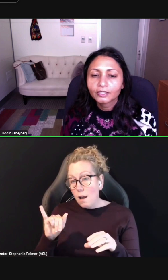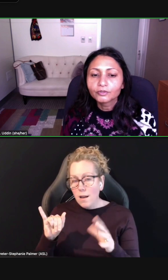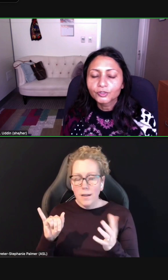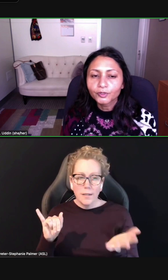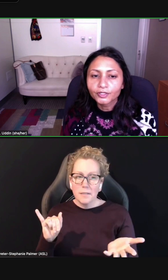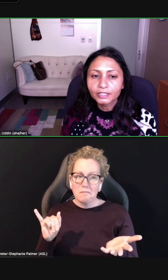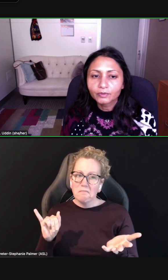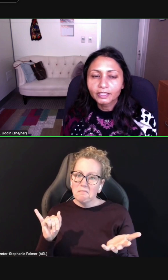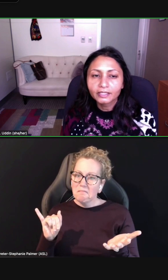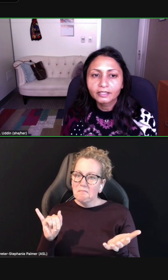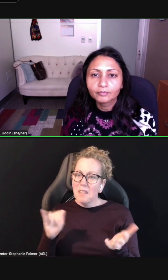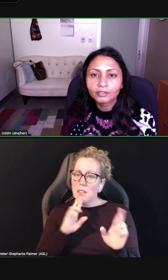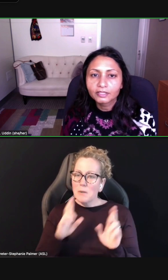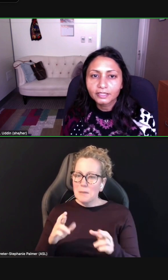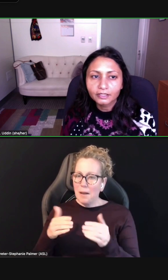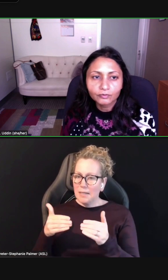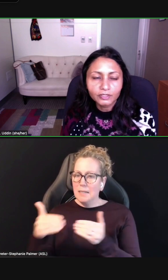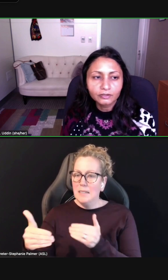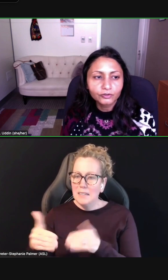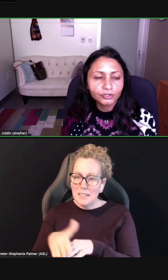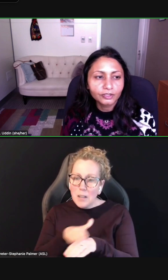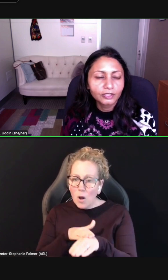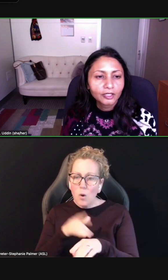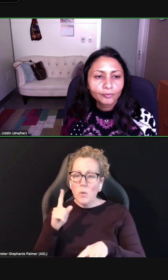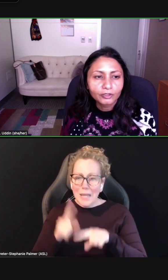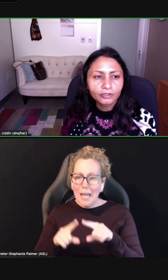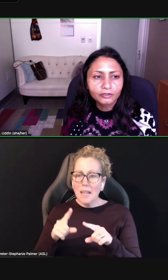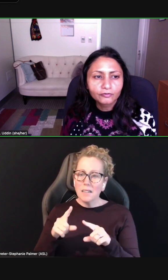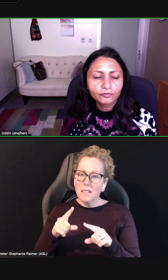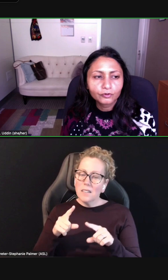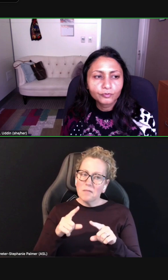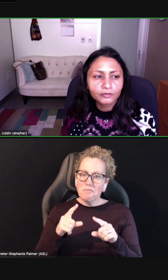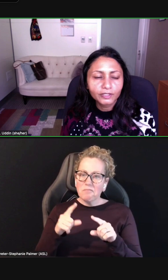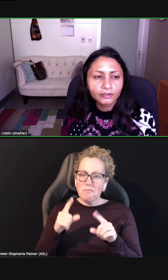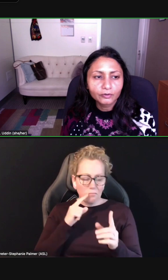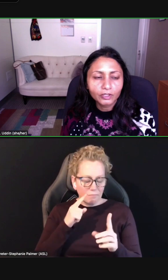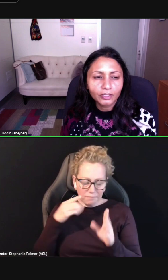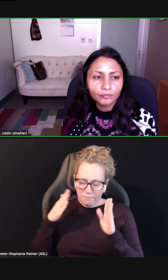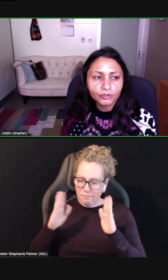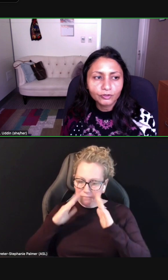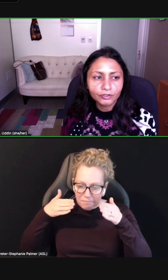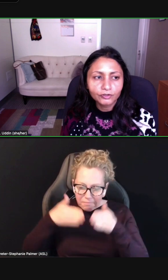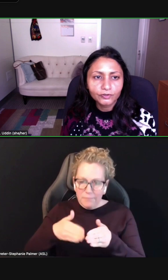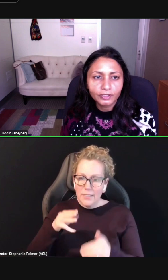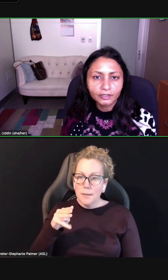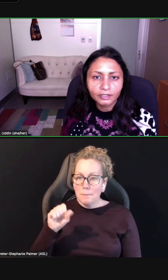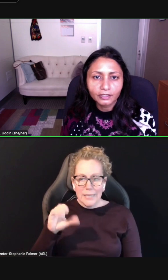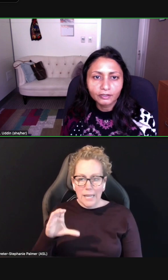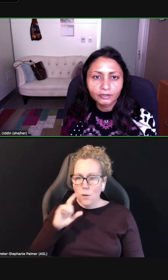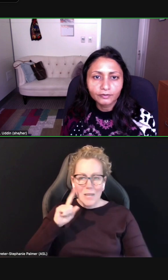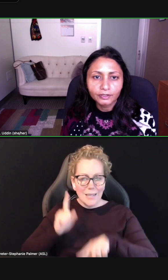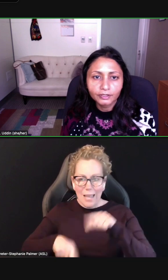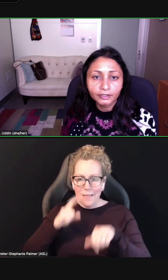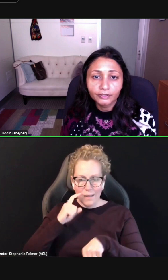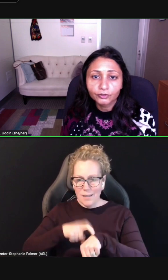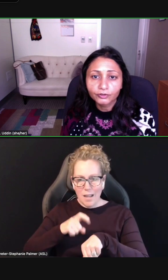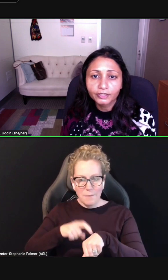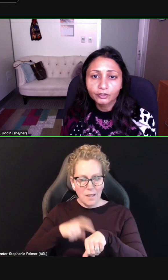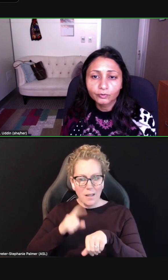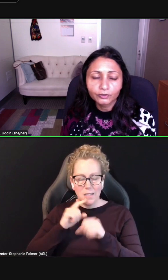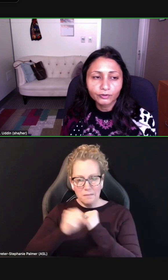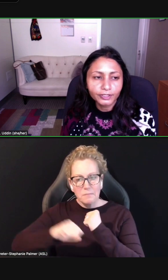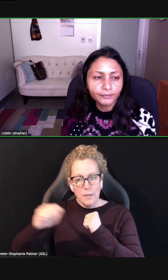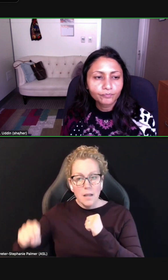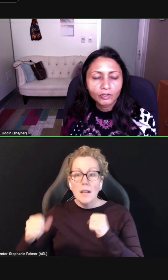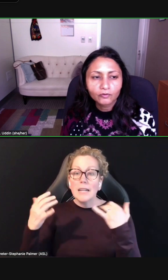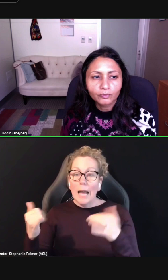sluggish response and we can't get millisecond resolution. But a lot of groups have now started using